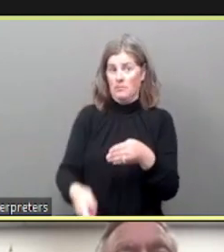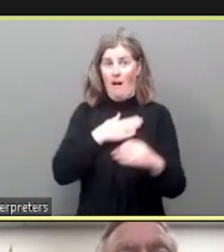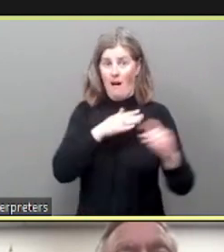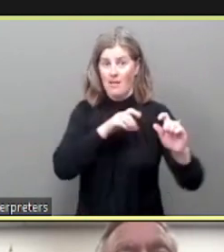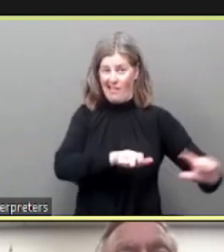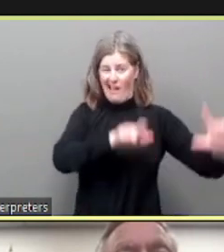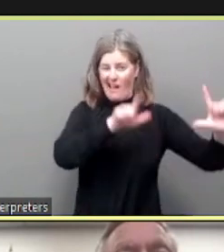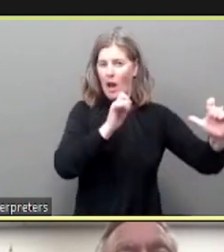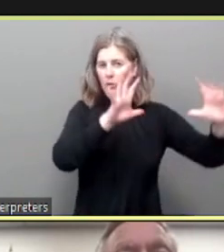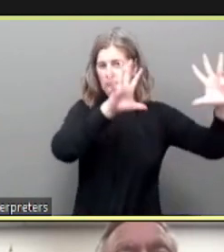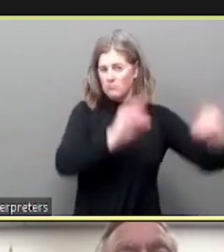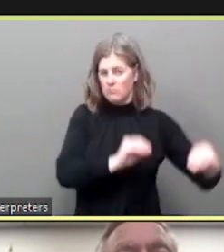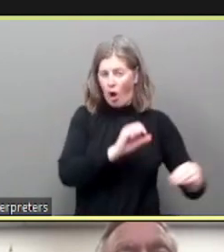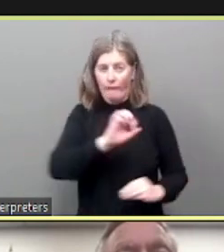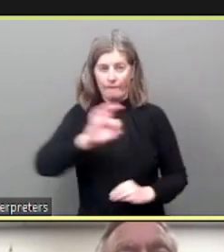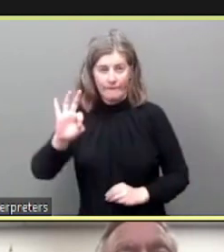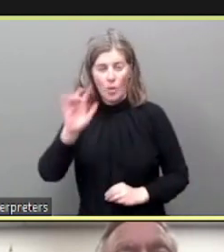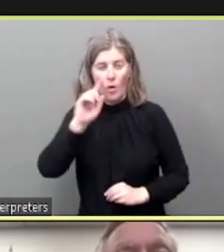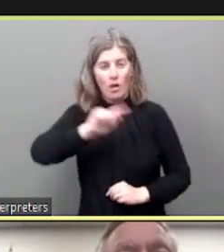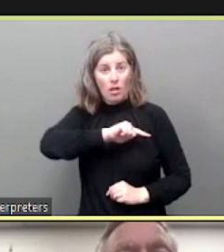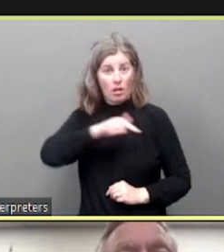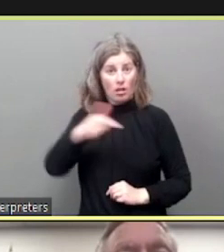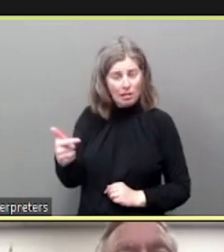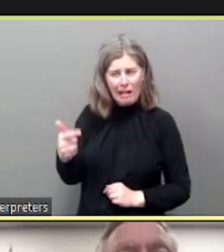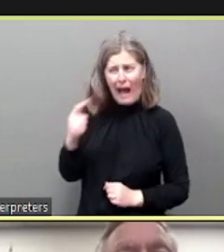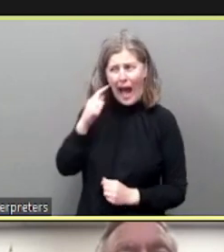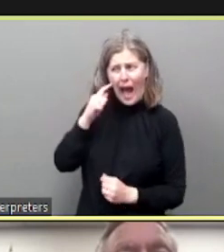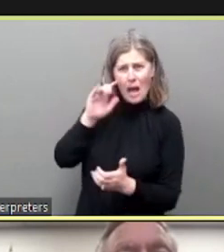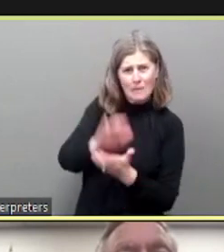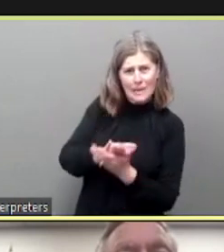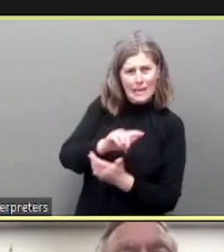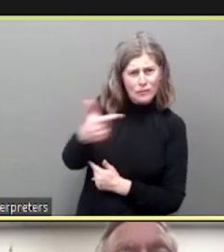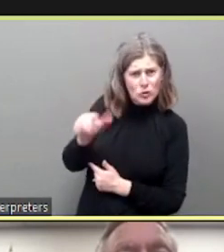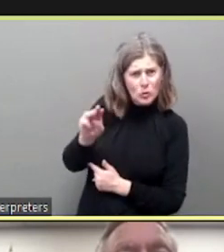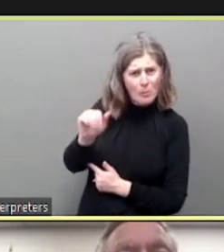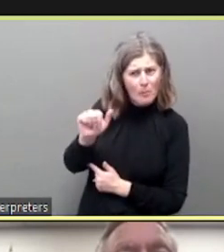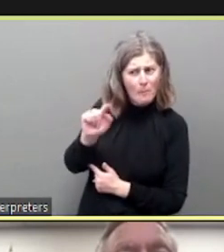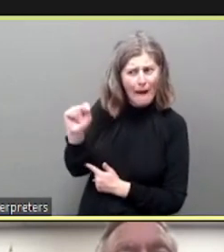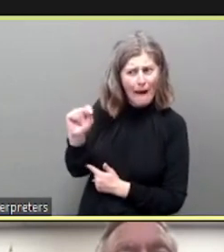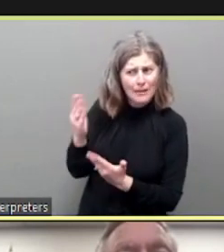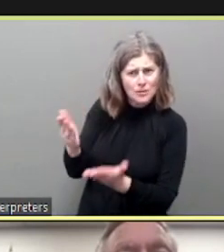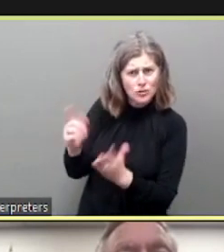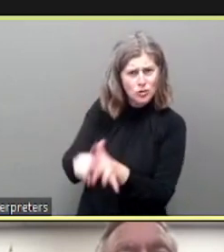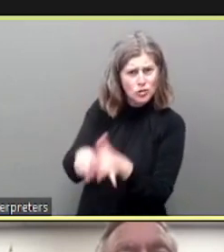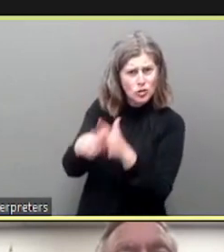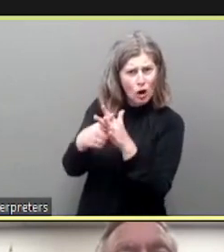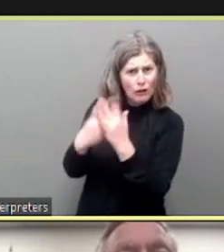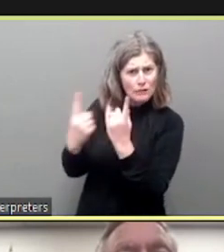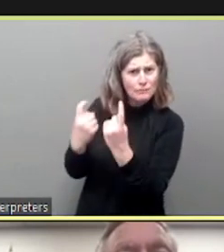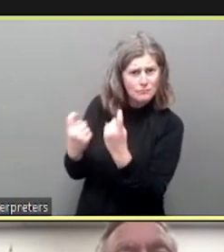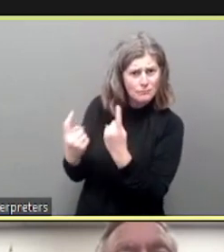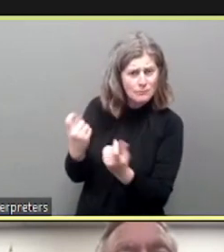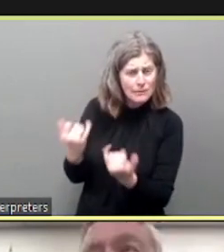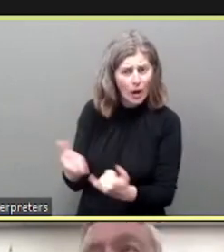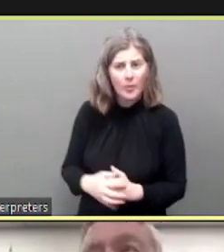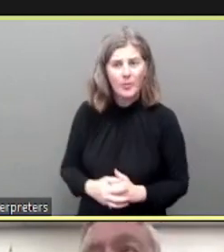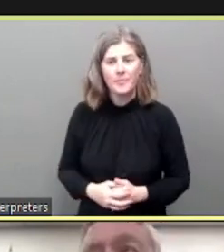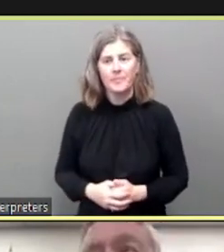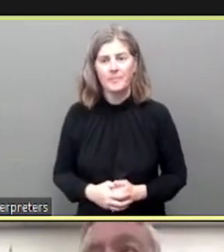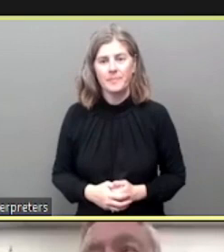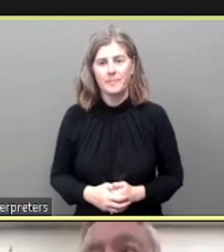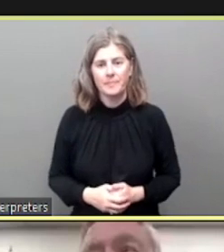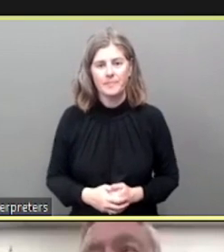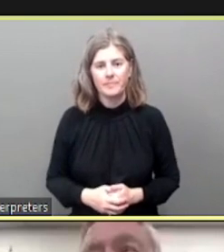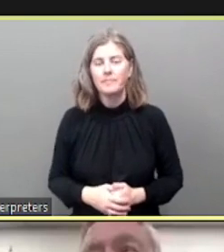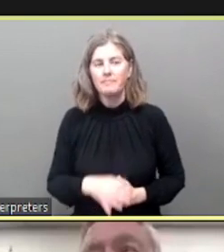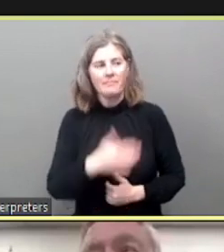turn them off now, and we're going to turn it back over, I believe, to Matt to sort of handle questions today.